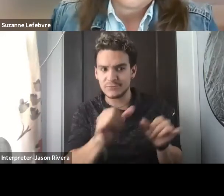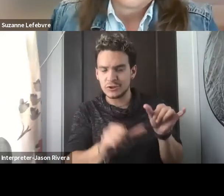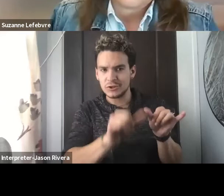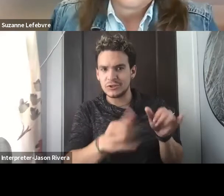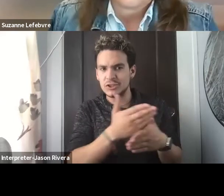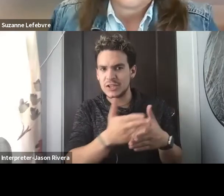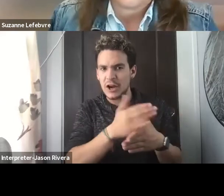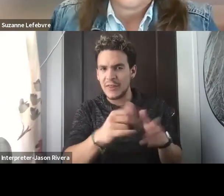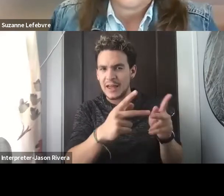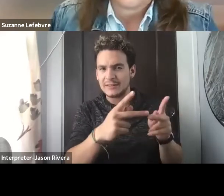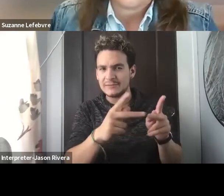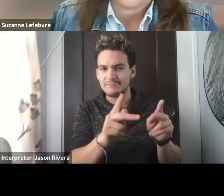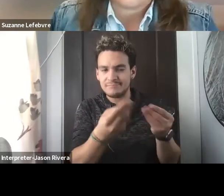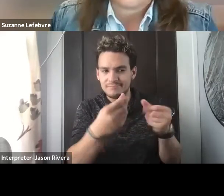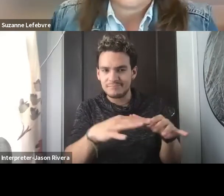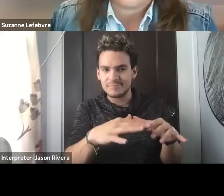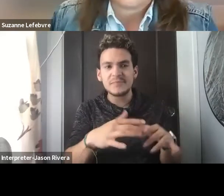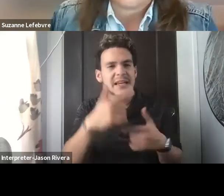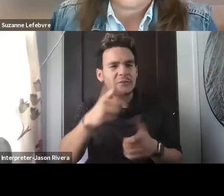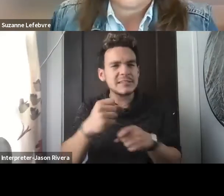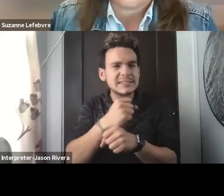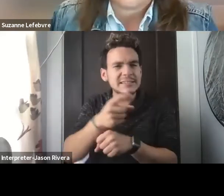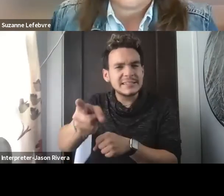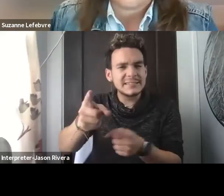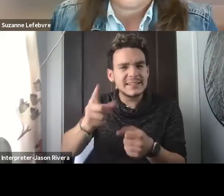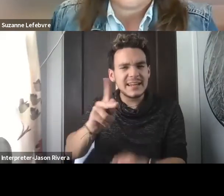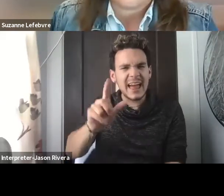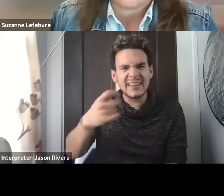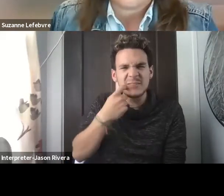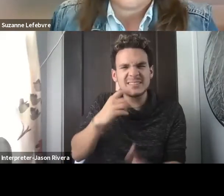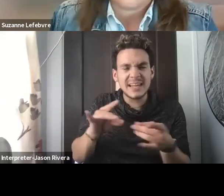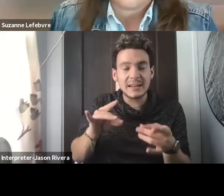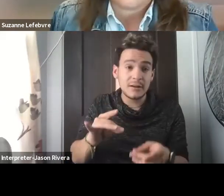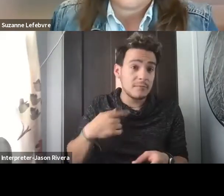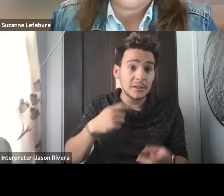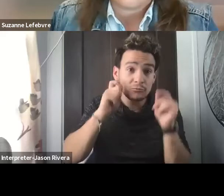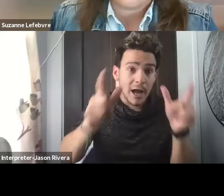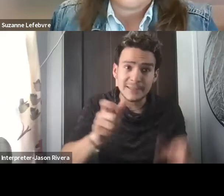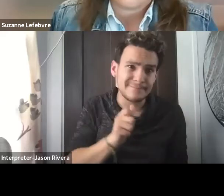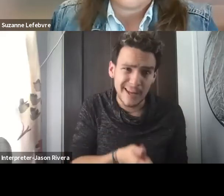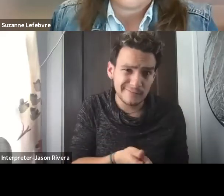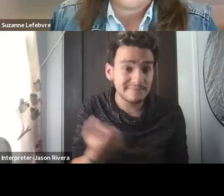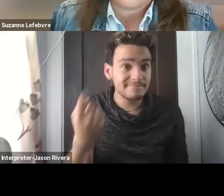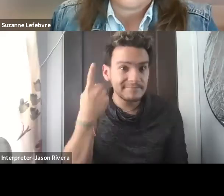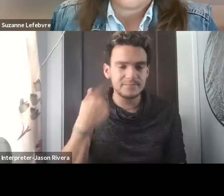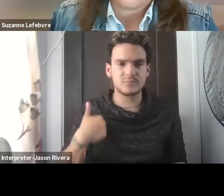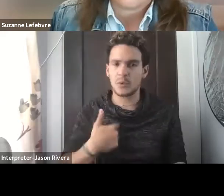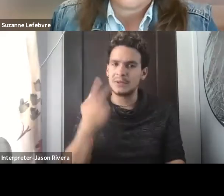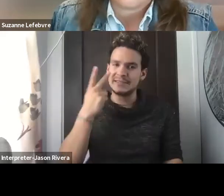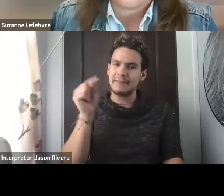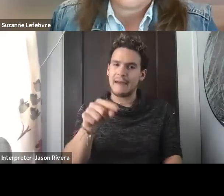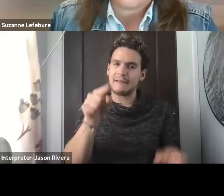Interesting statistics that Kelly posed, and it's not surprising because we're seeing this.